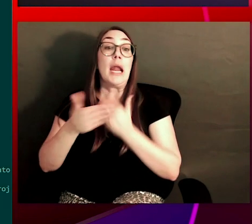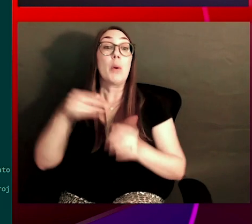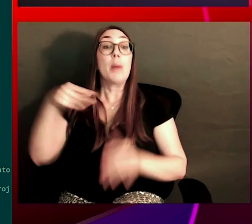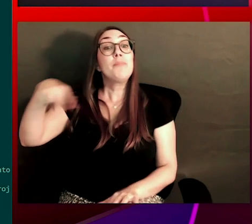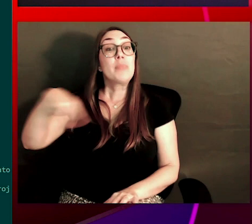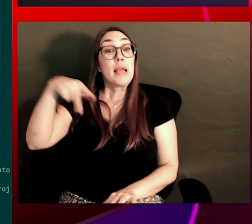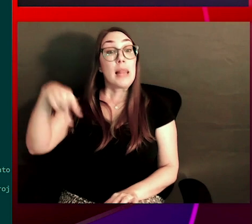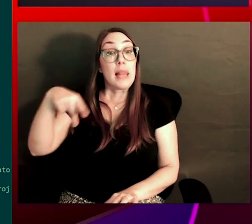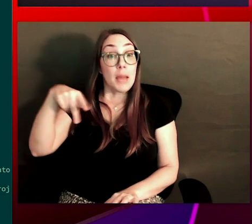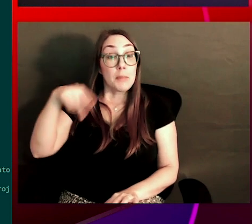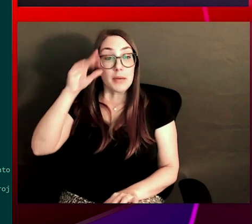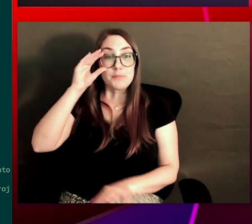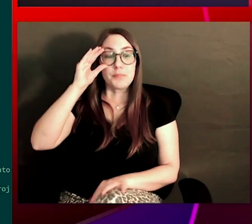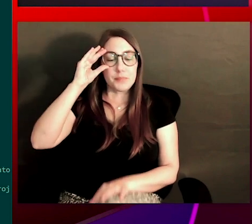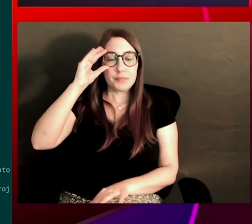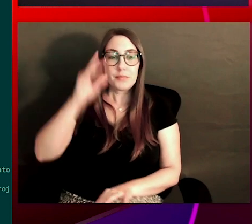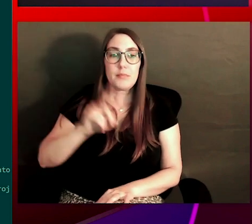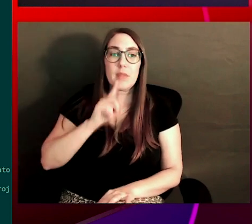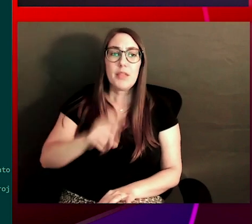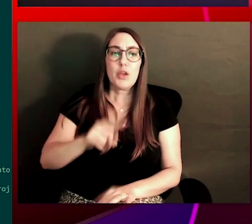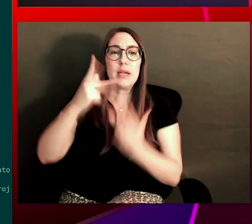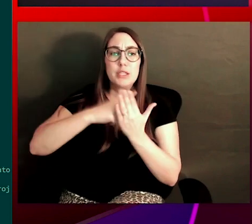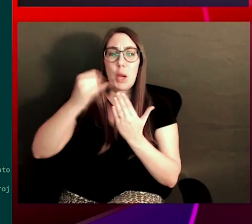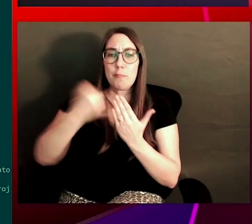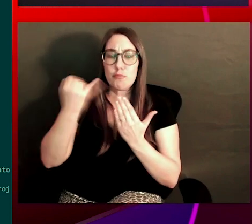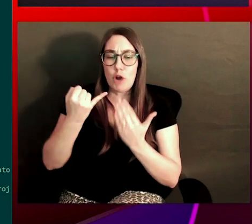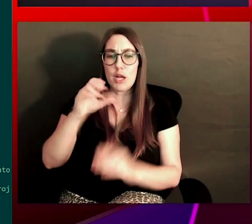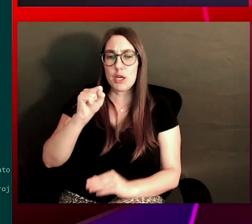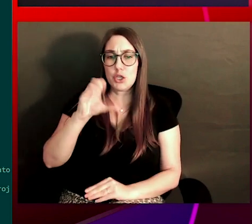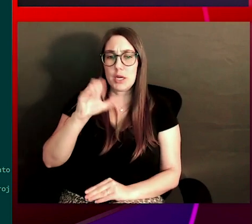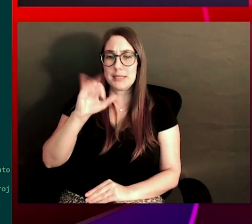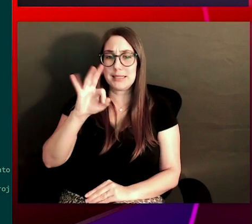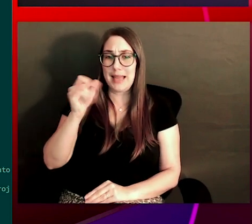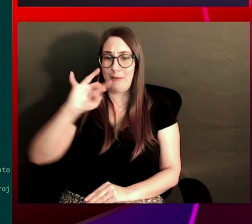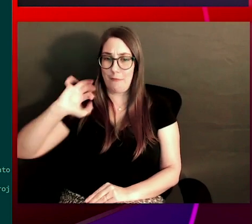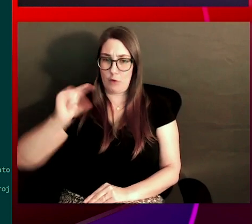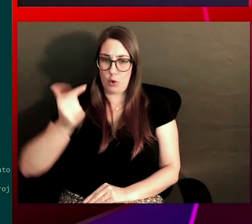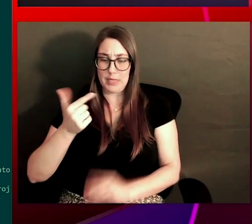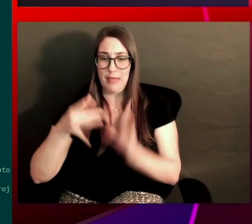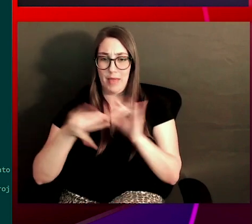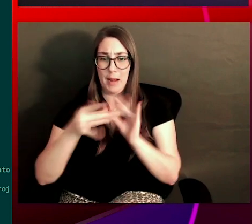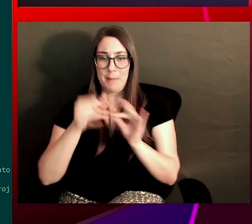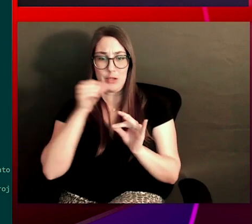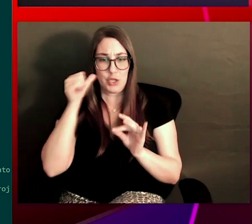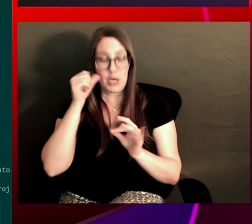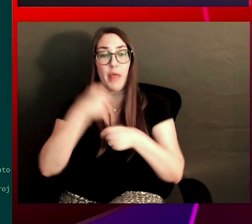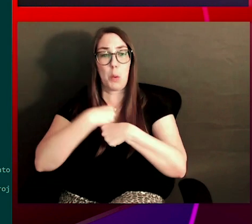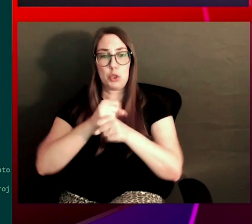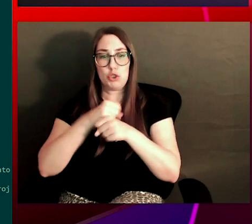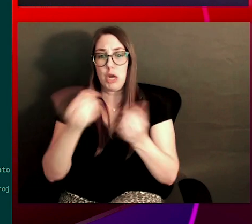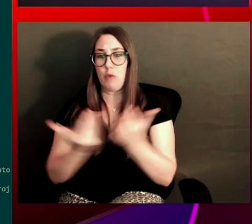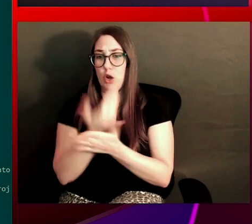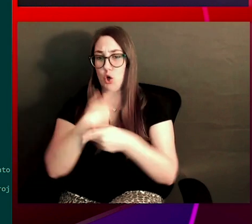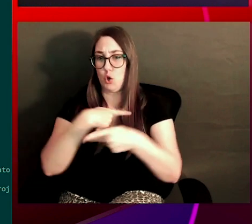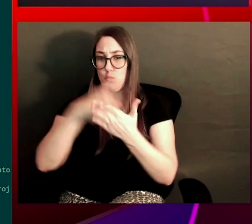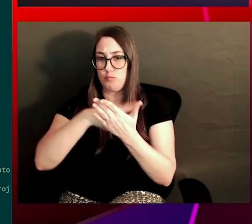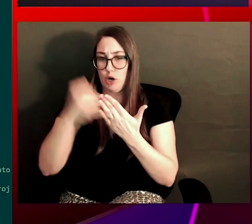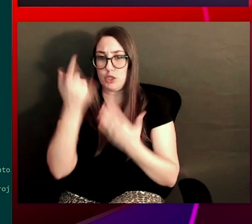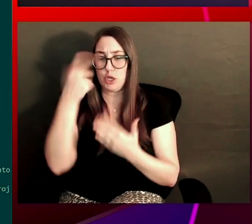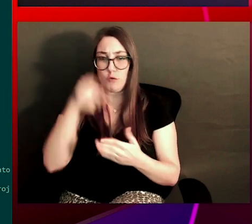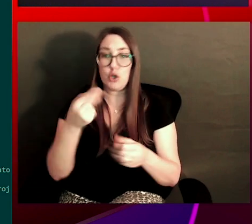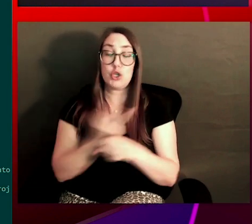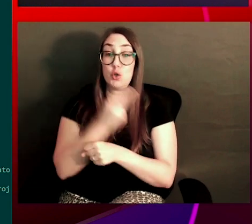to note is there is a project scaffolding in the .NET CLI that I mentioned yesterday that will generate a new project for you using the annotations framework,